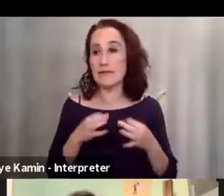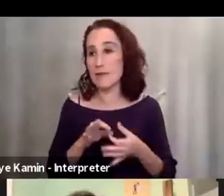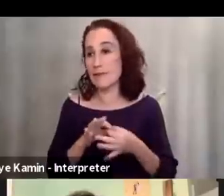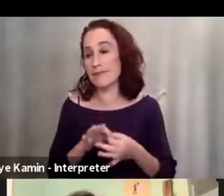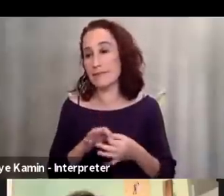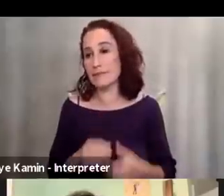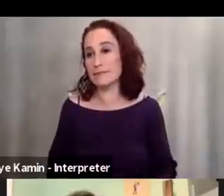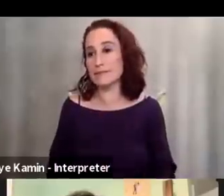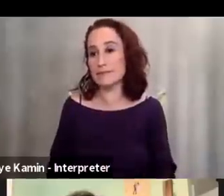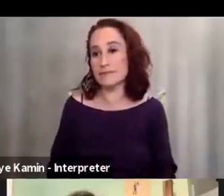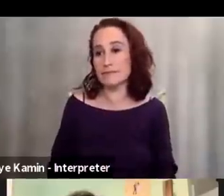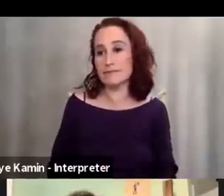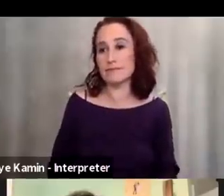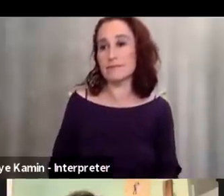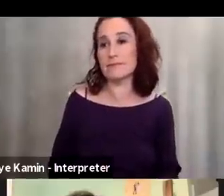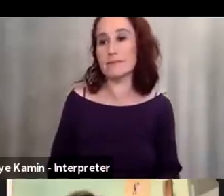relationships.